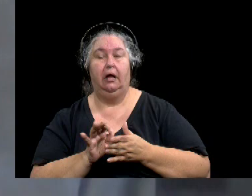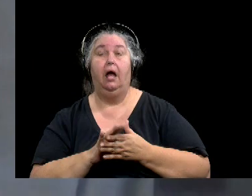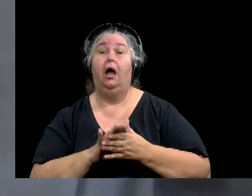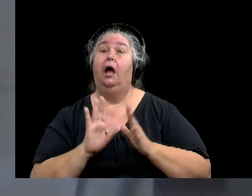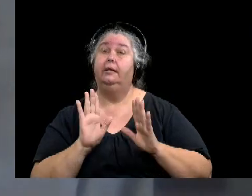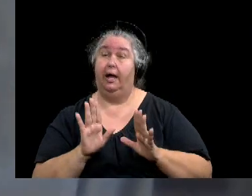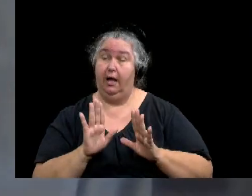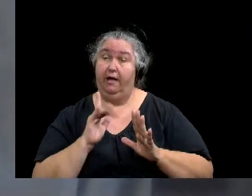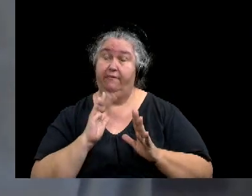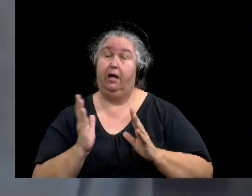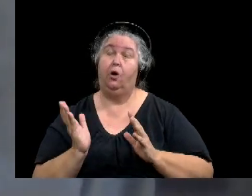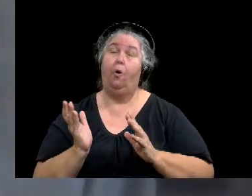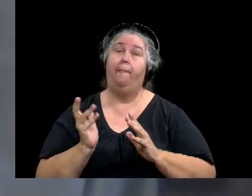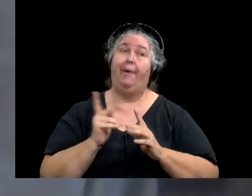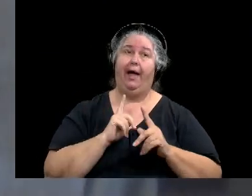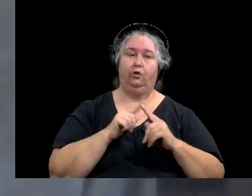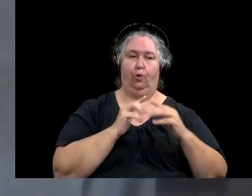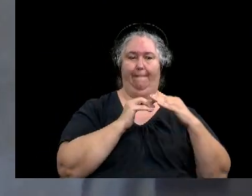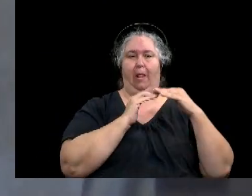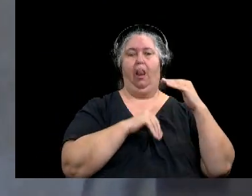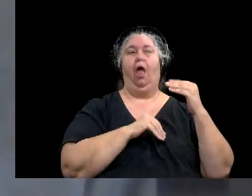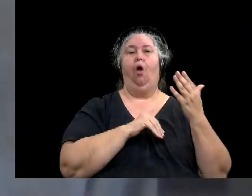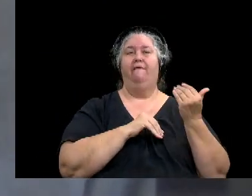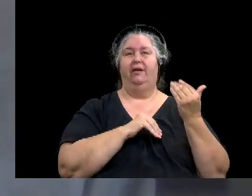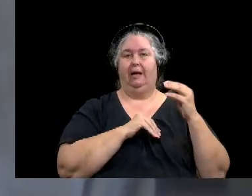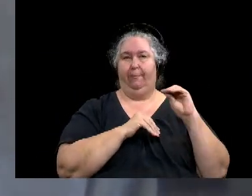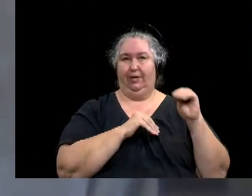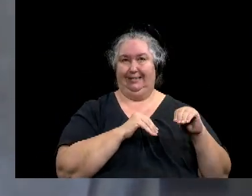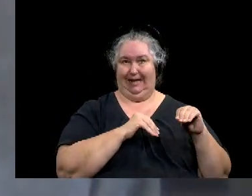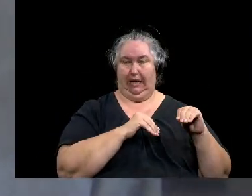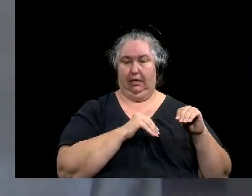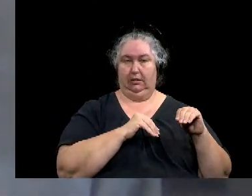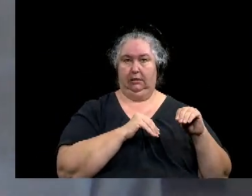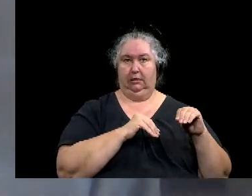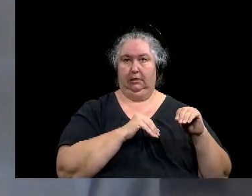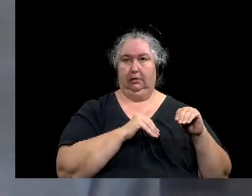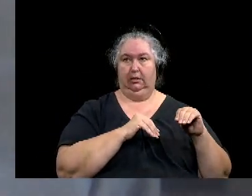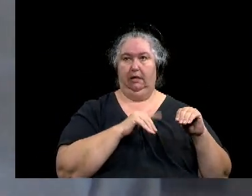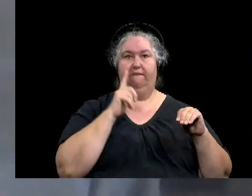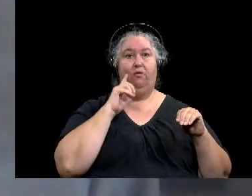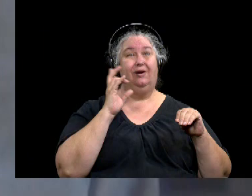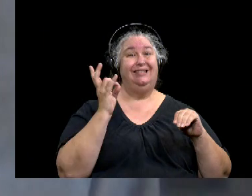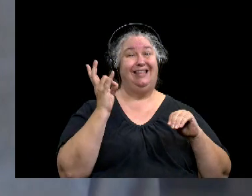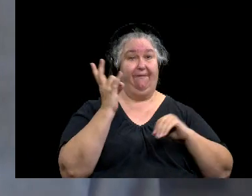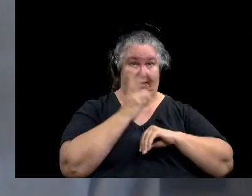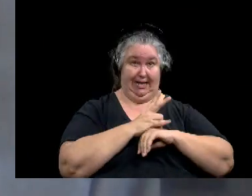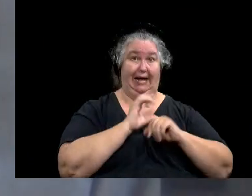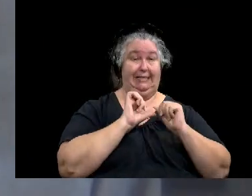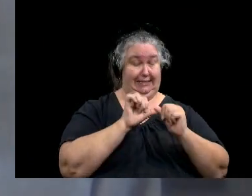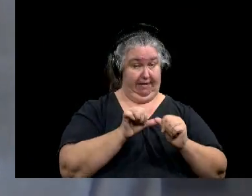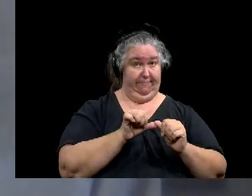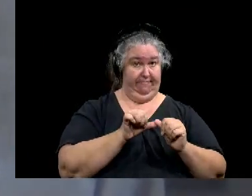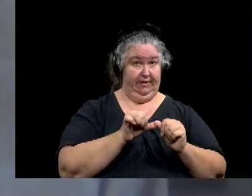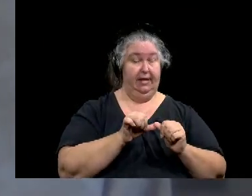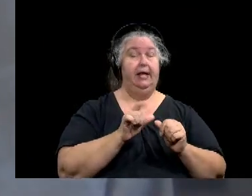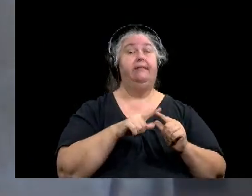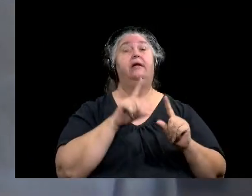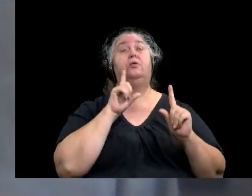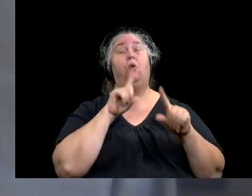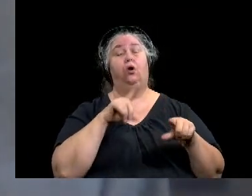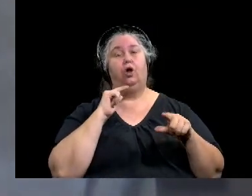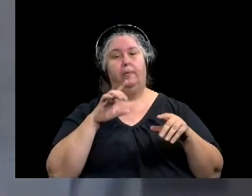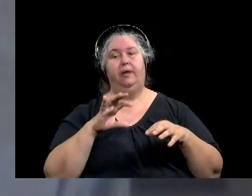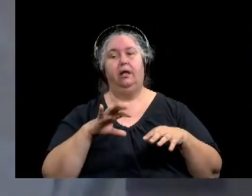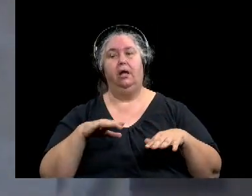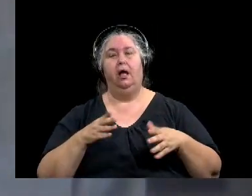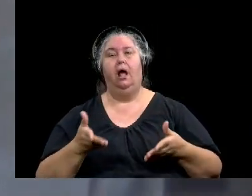around and it was below 15% after that for 7 consecutive days, then the orders could go